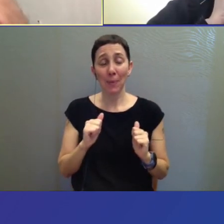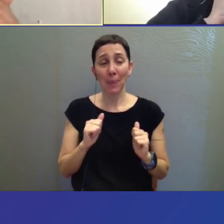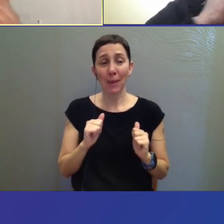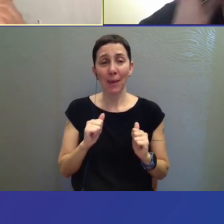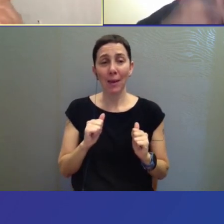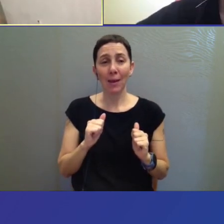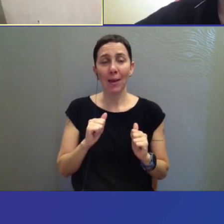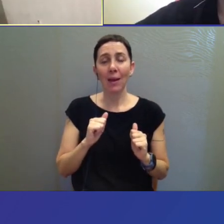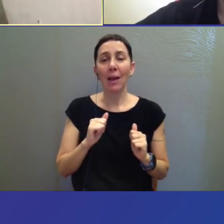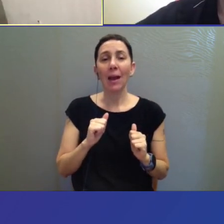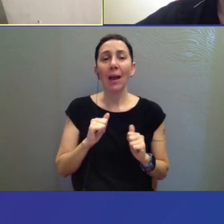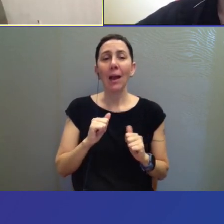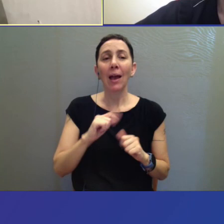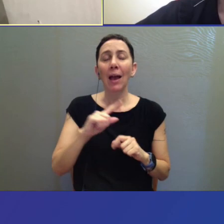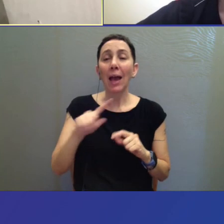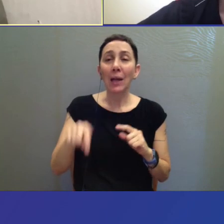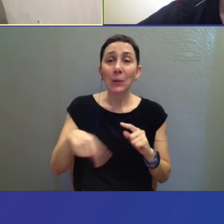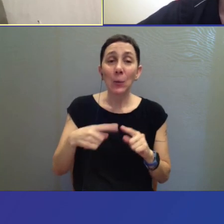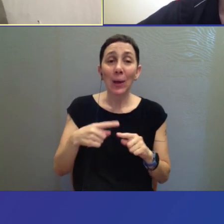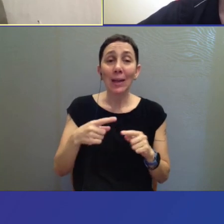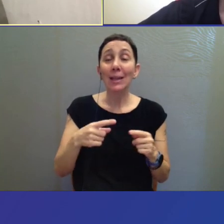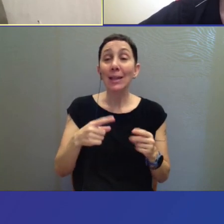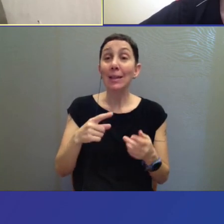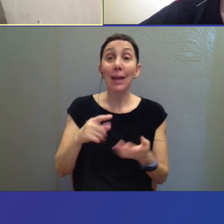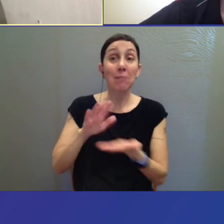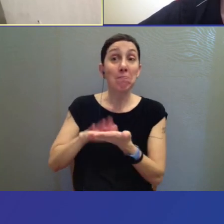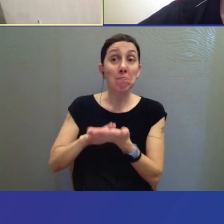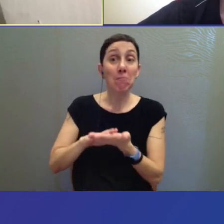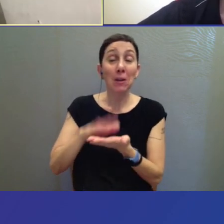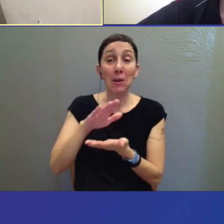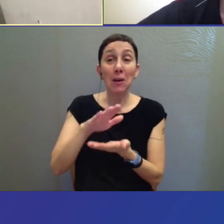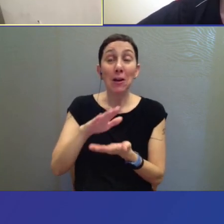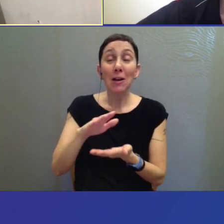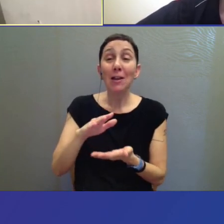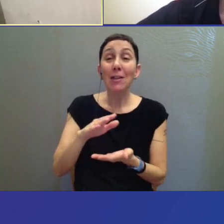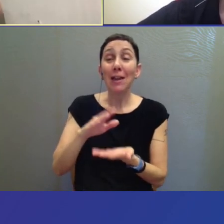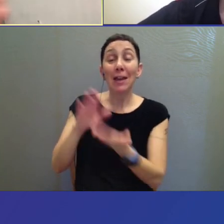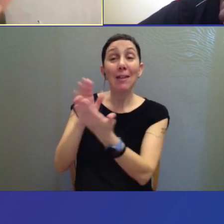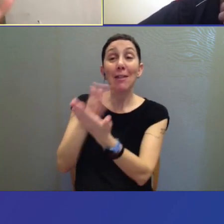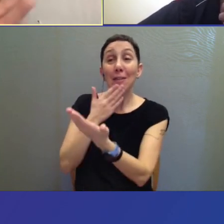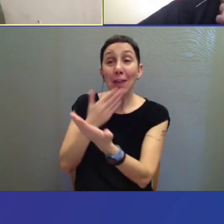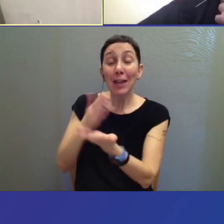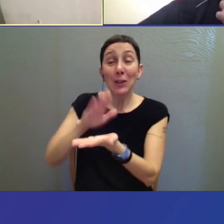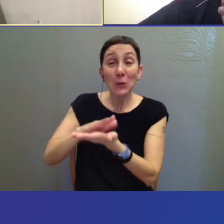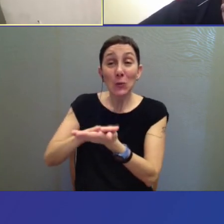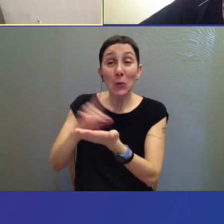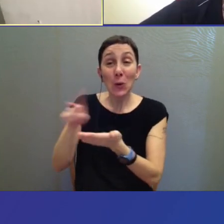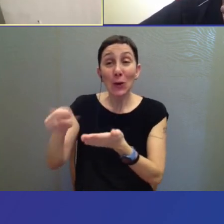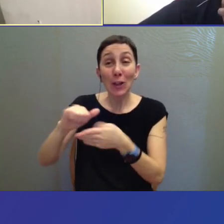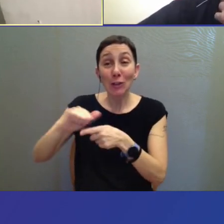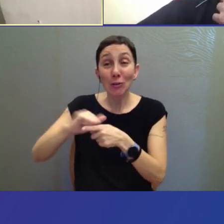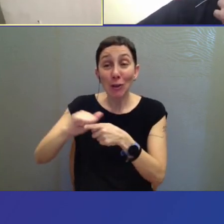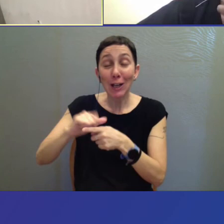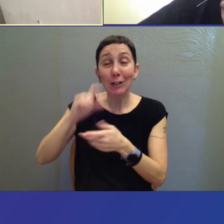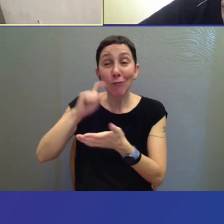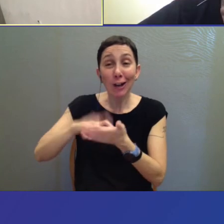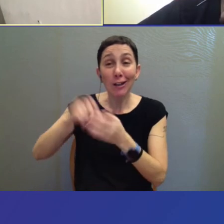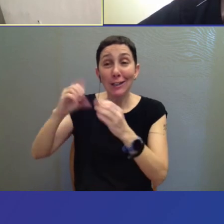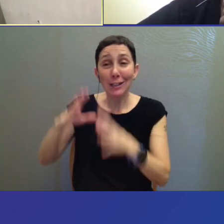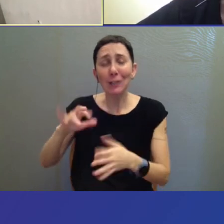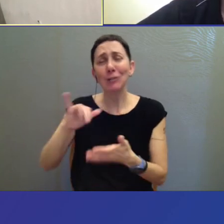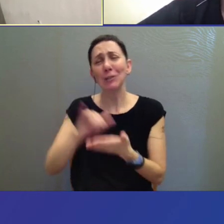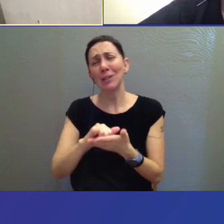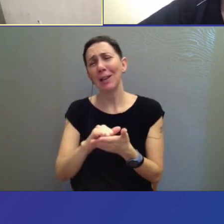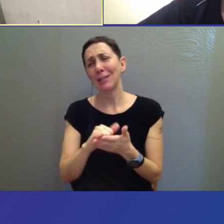the school and the organization recognition for their training, that to me is what it's all about. And